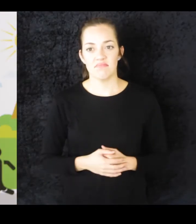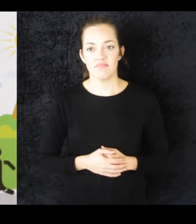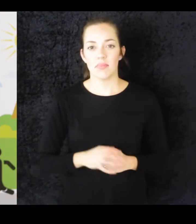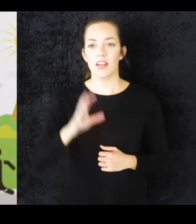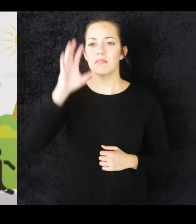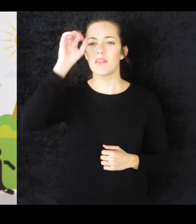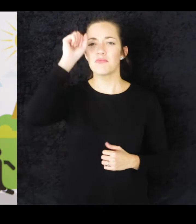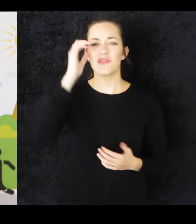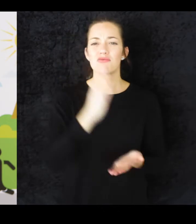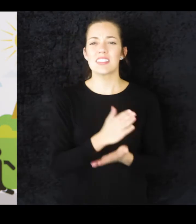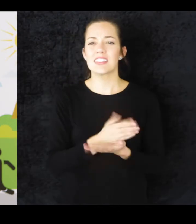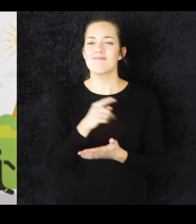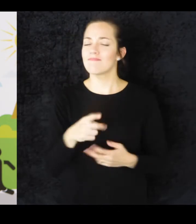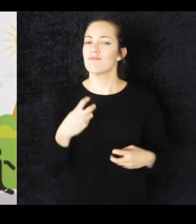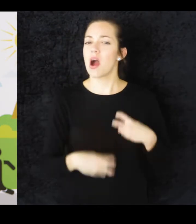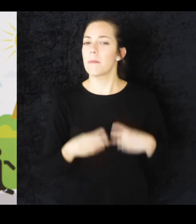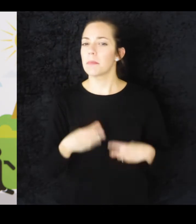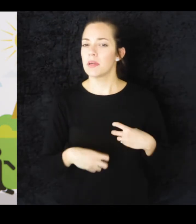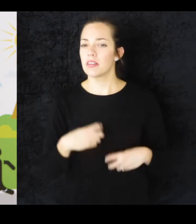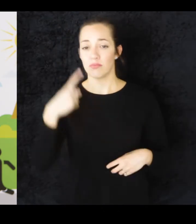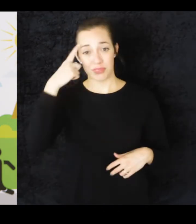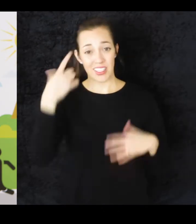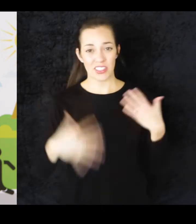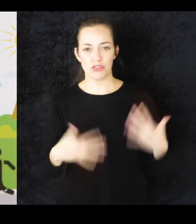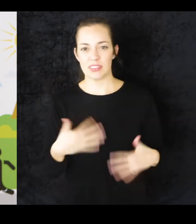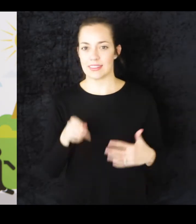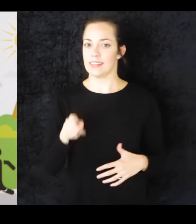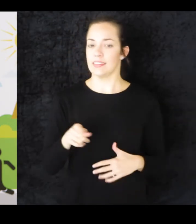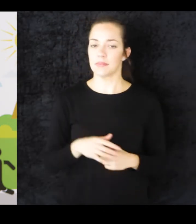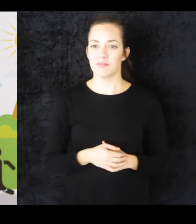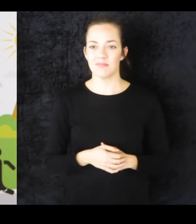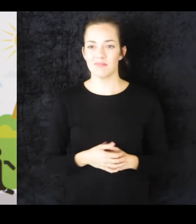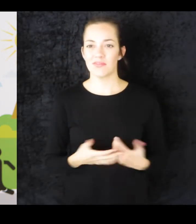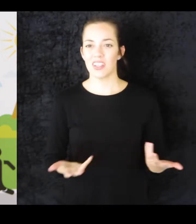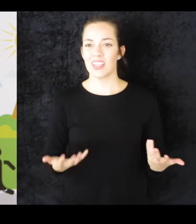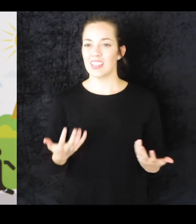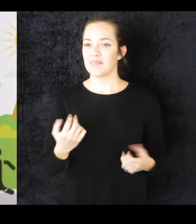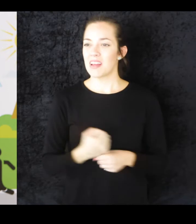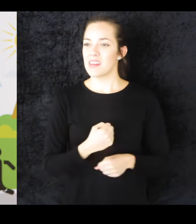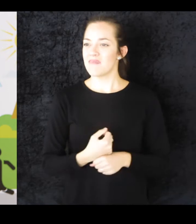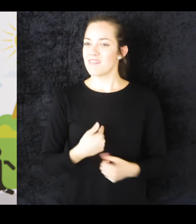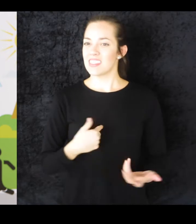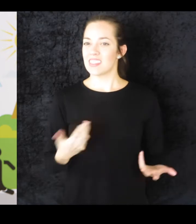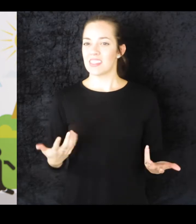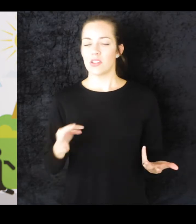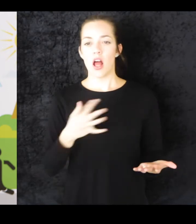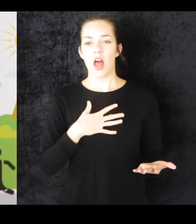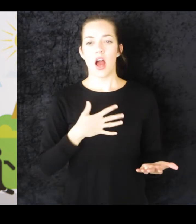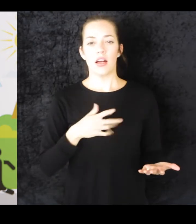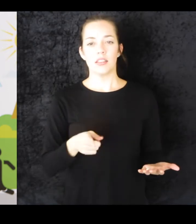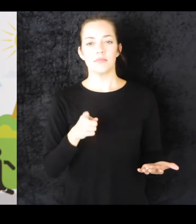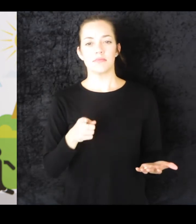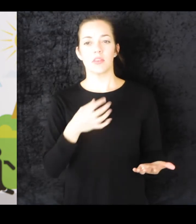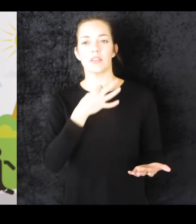And memory is a really big issue with brain injury too. So it made me, I don't like to use the